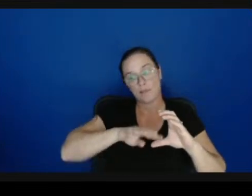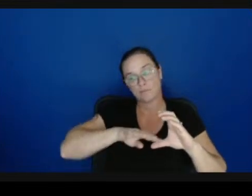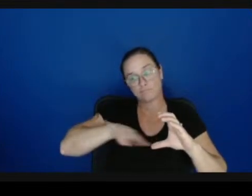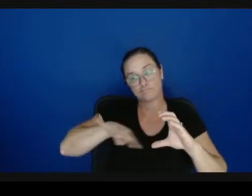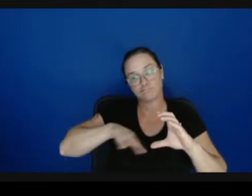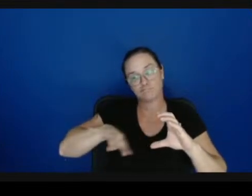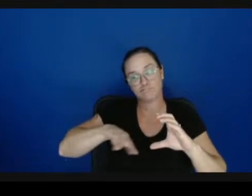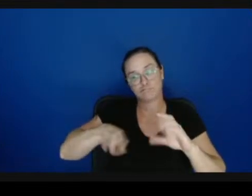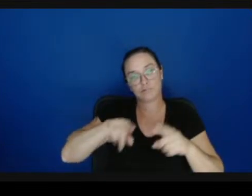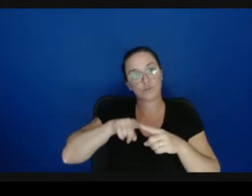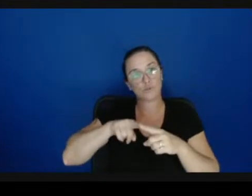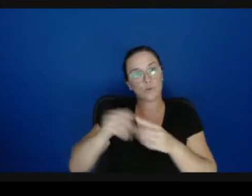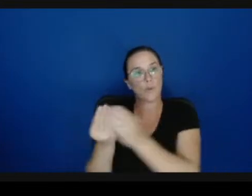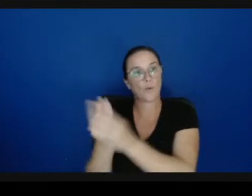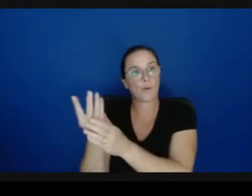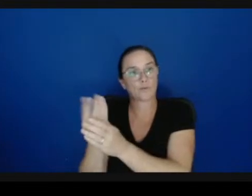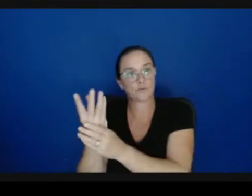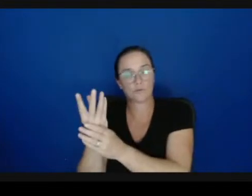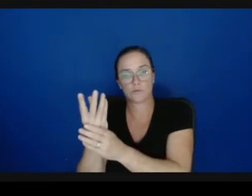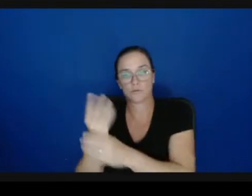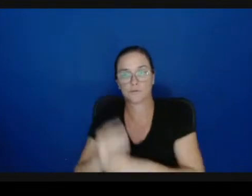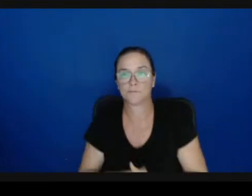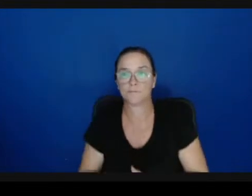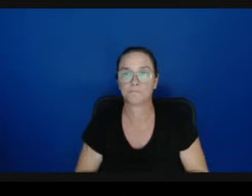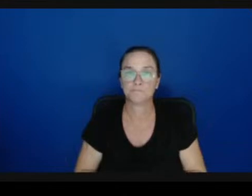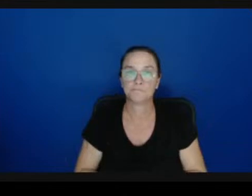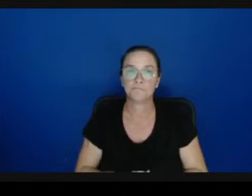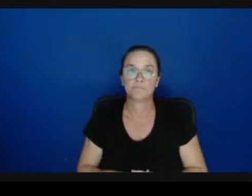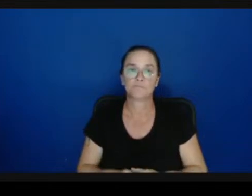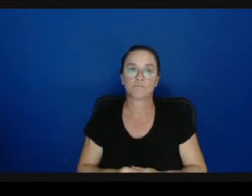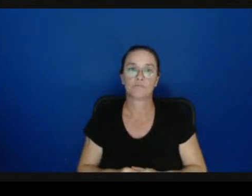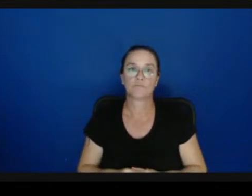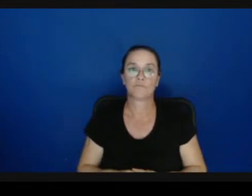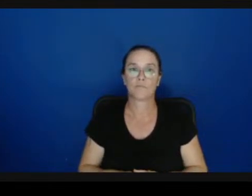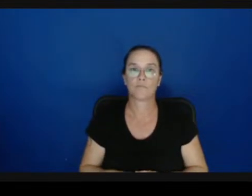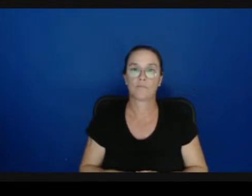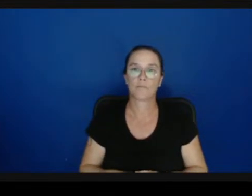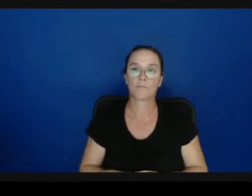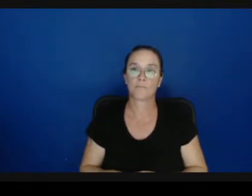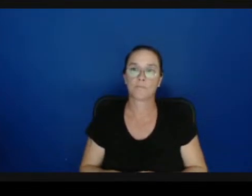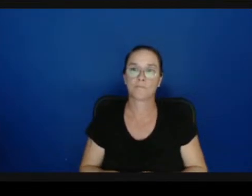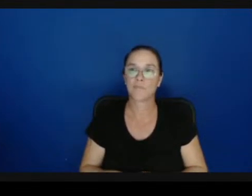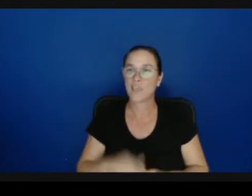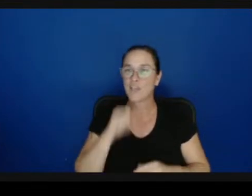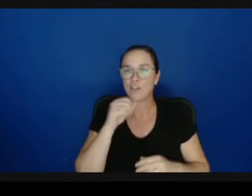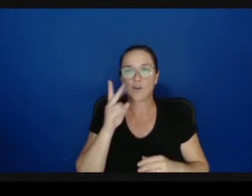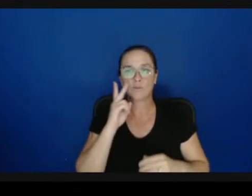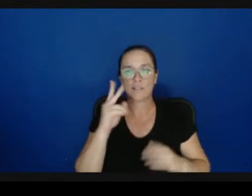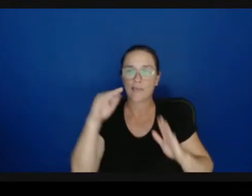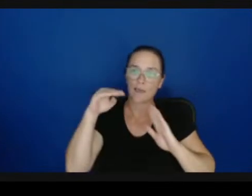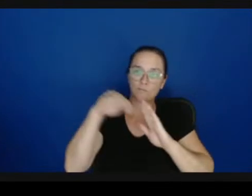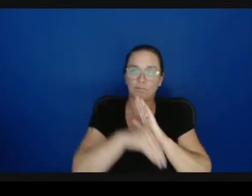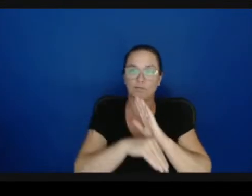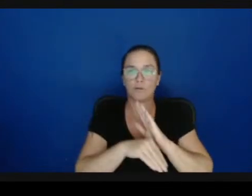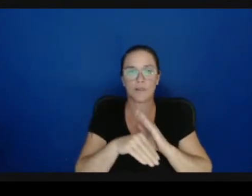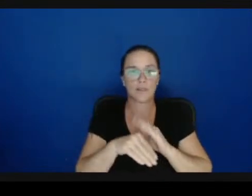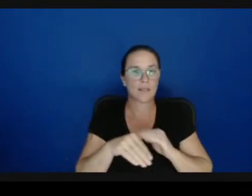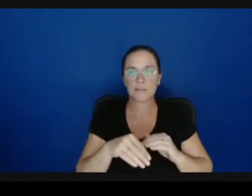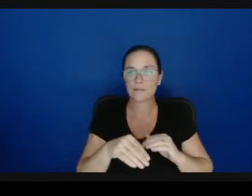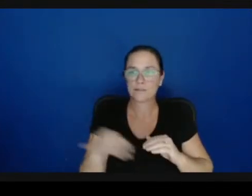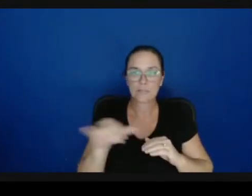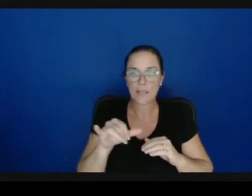in here. This is the most obvious signal. You don't see that quite as clearly anywhere else, but there are